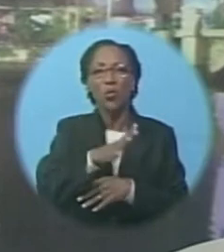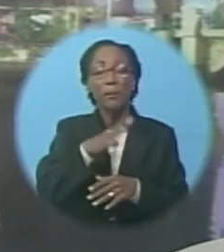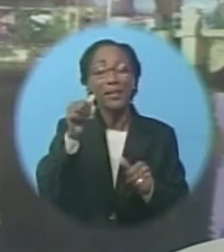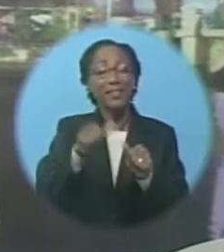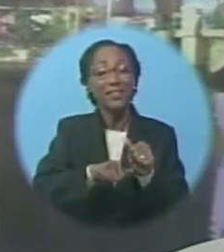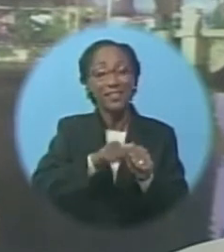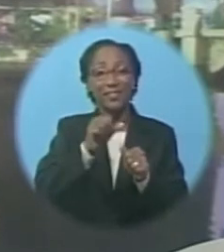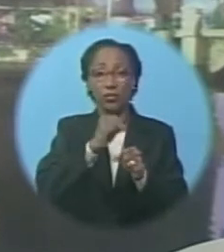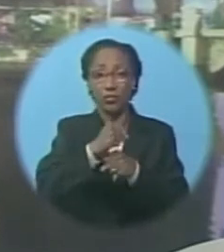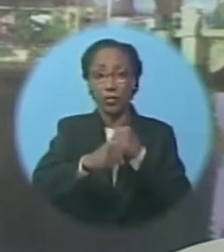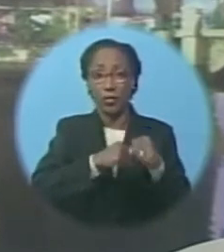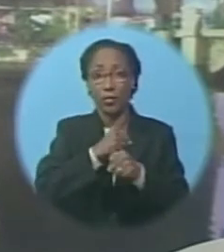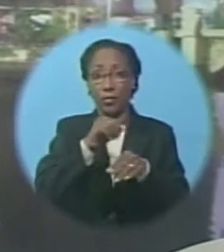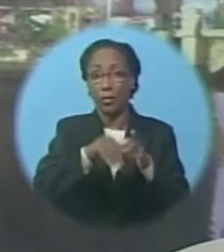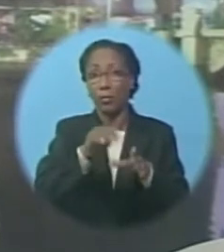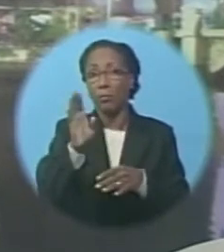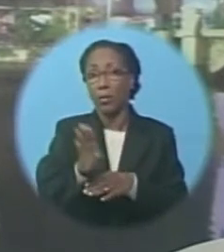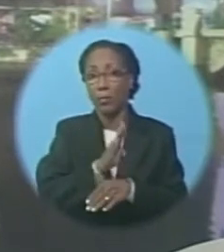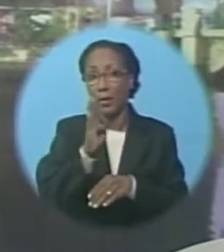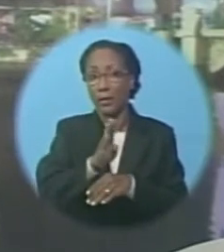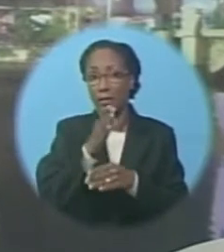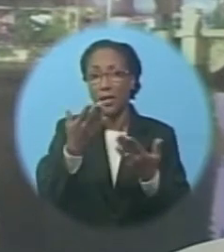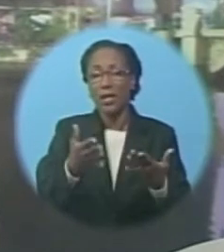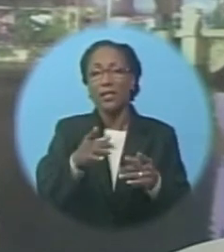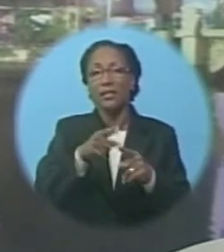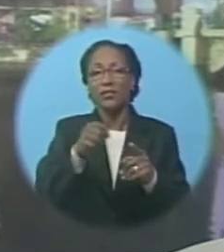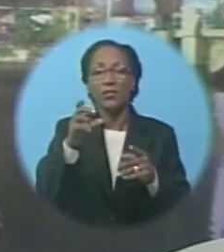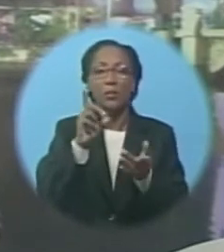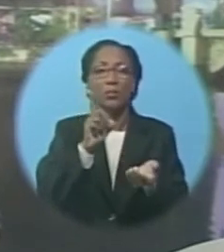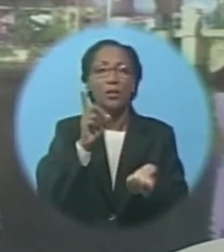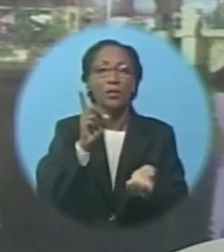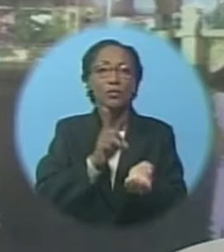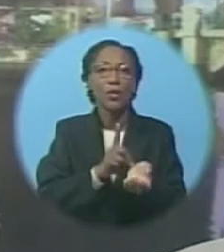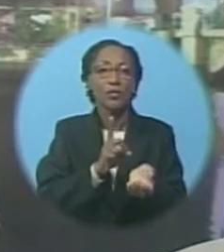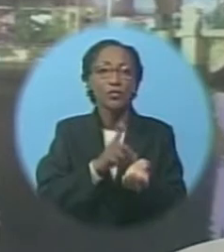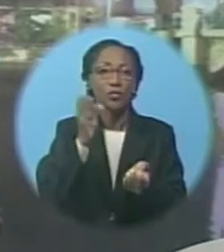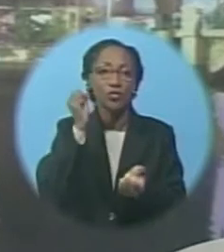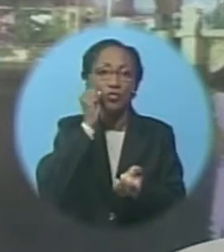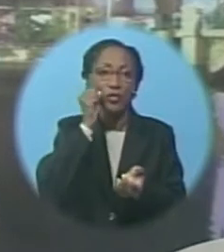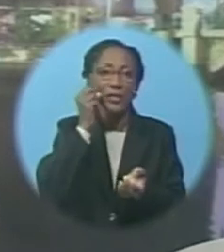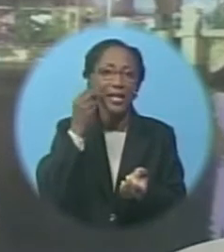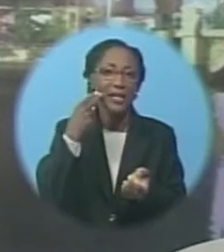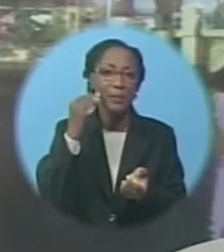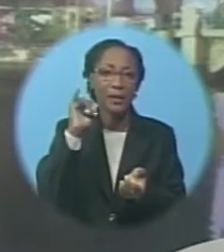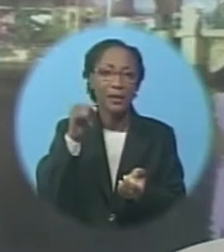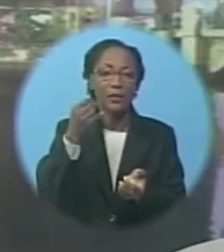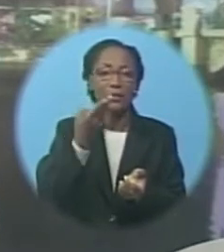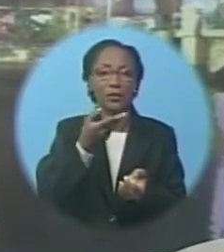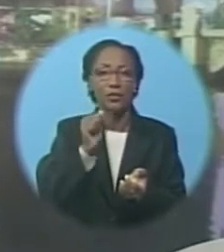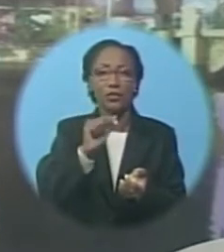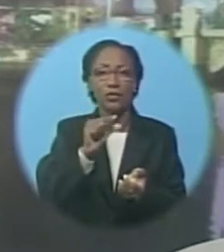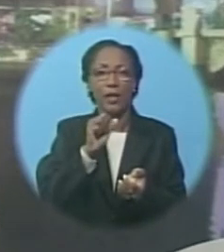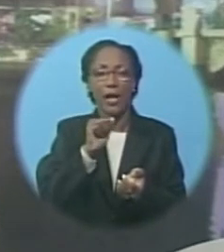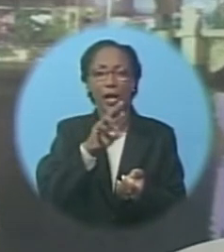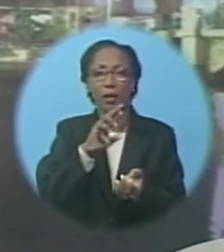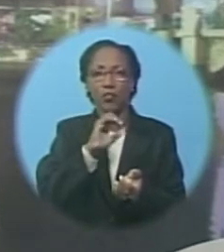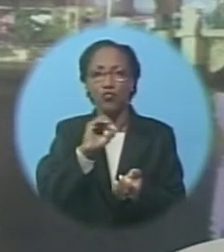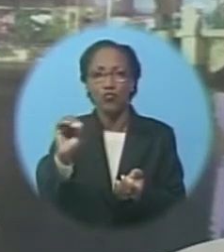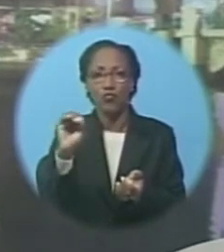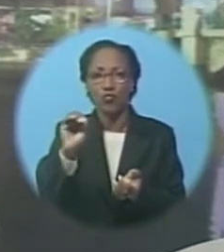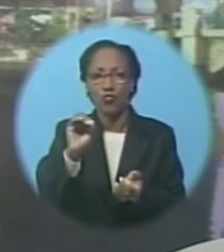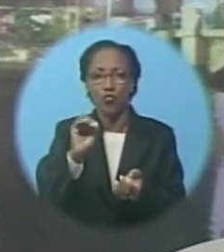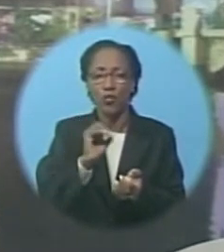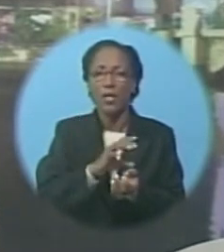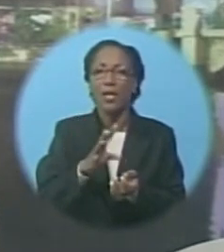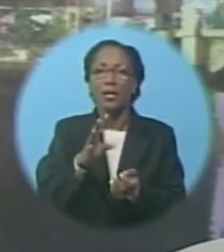year. This disclosure from Dr. Shirley Hanuman Jagru as she addressed sponsors and organizers of the recently held Walk for